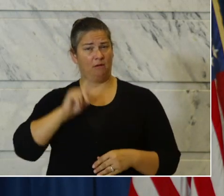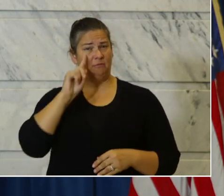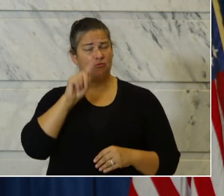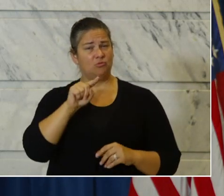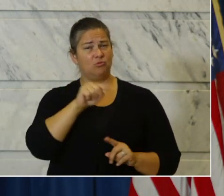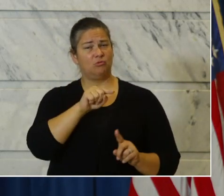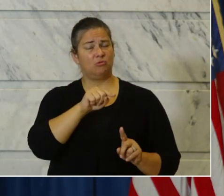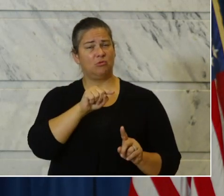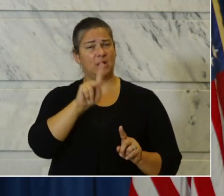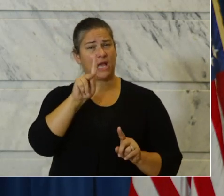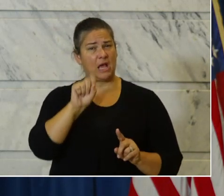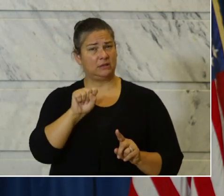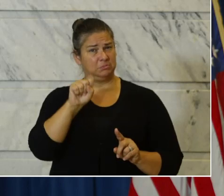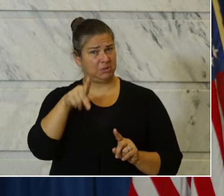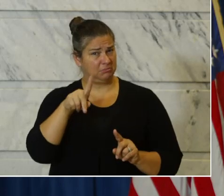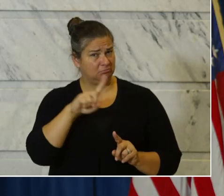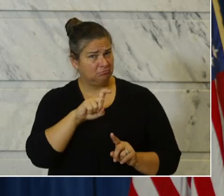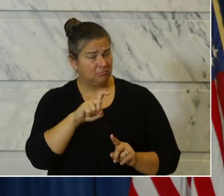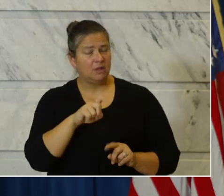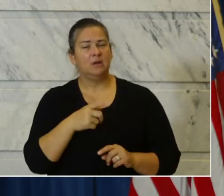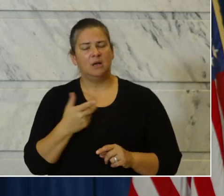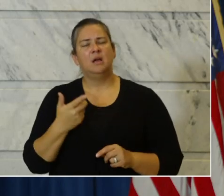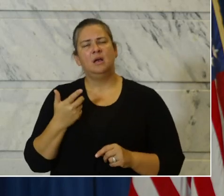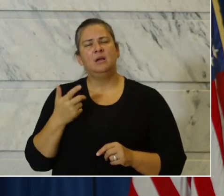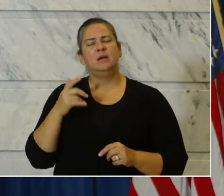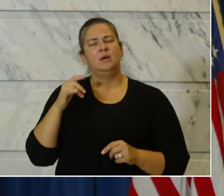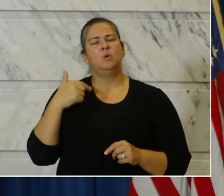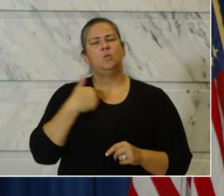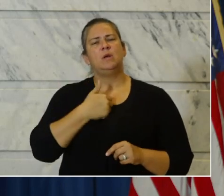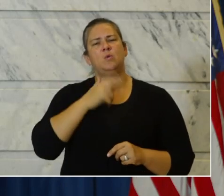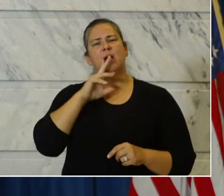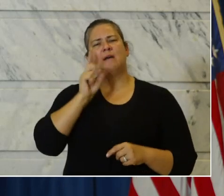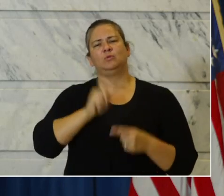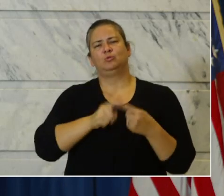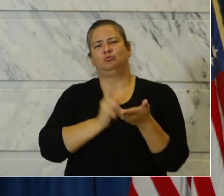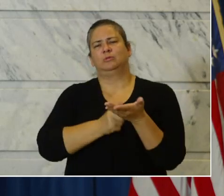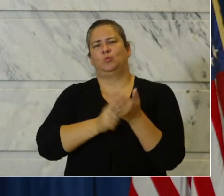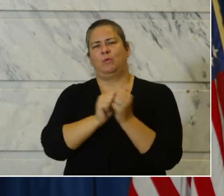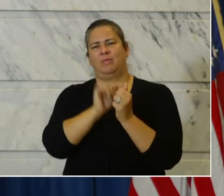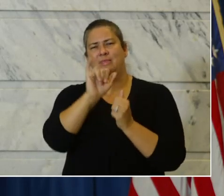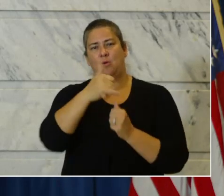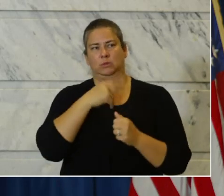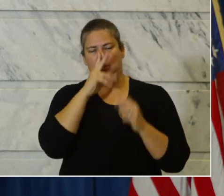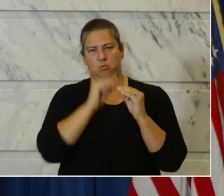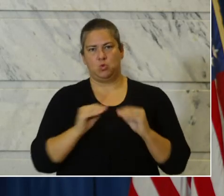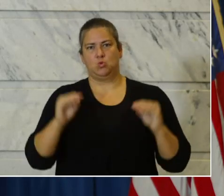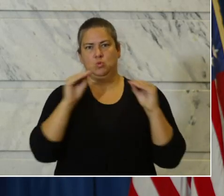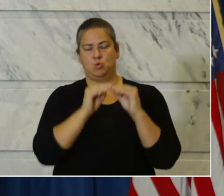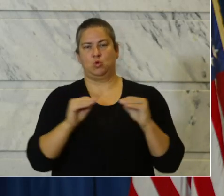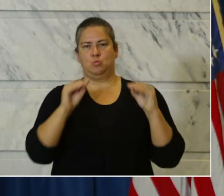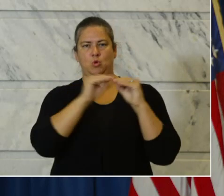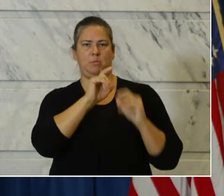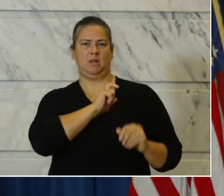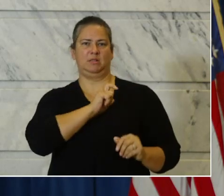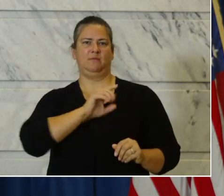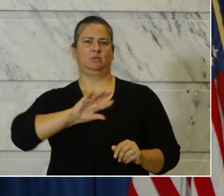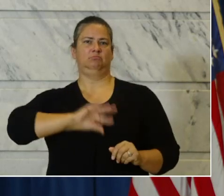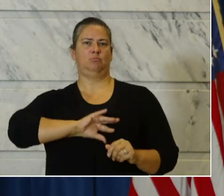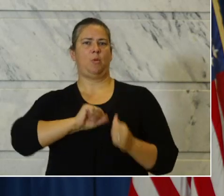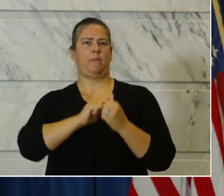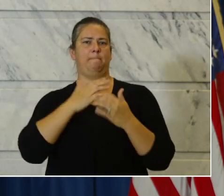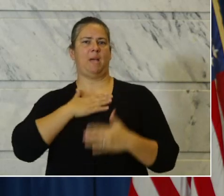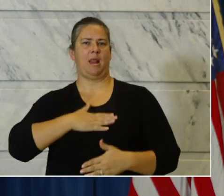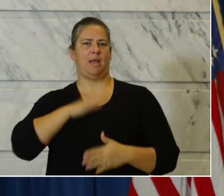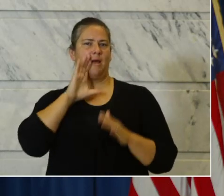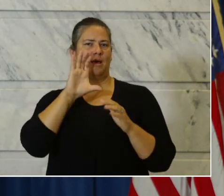absolutely have to address as we see more and more law enforcement out there wearing them. We've